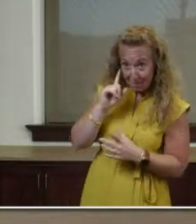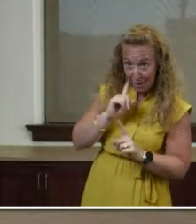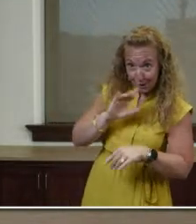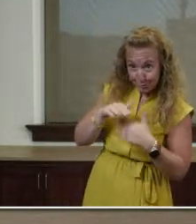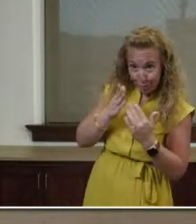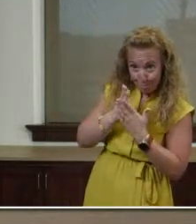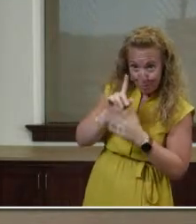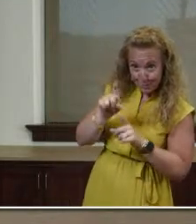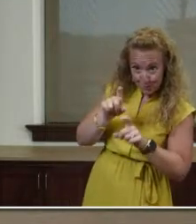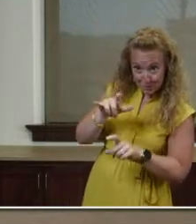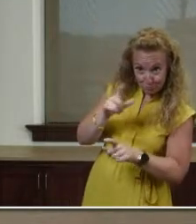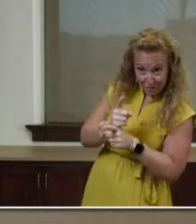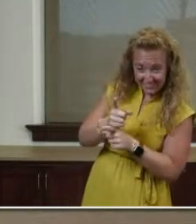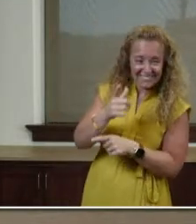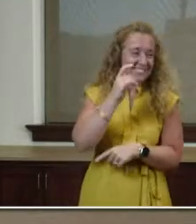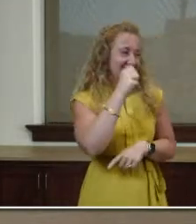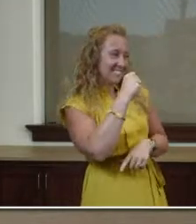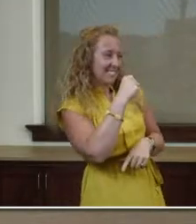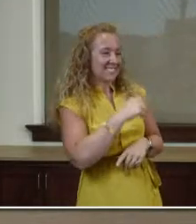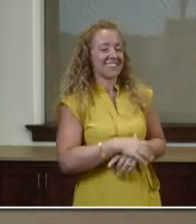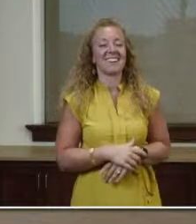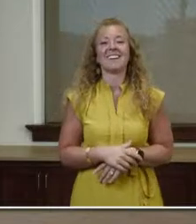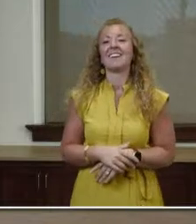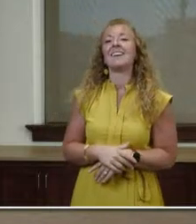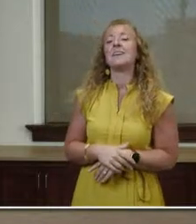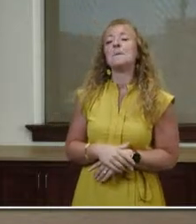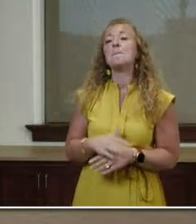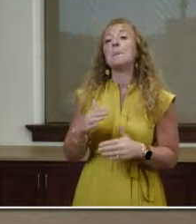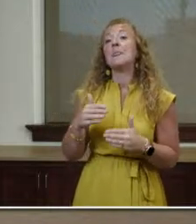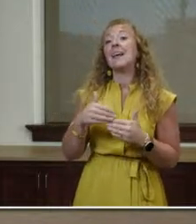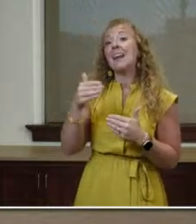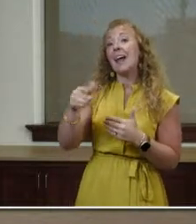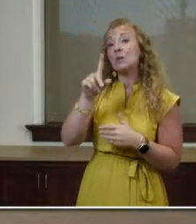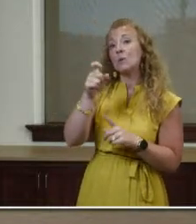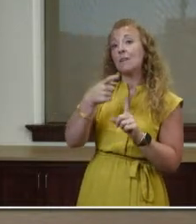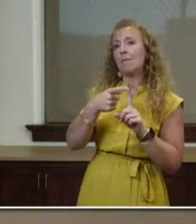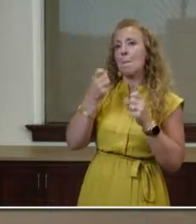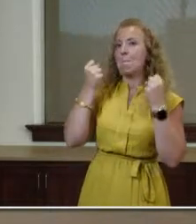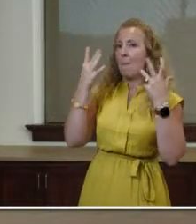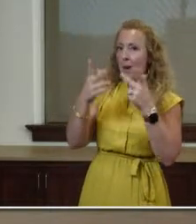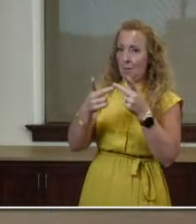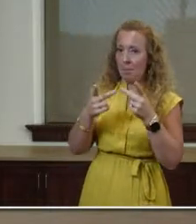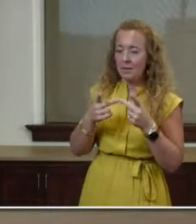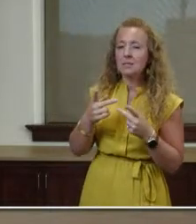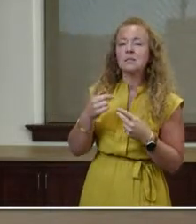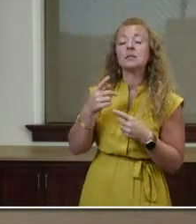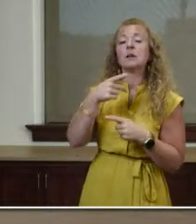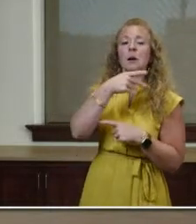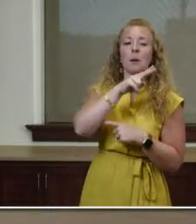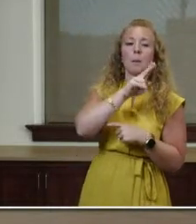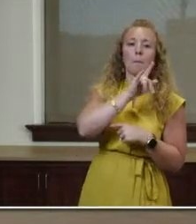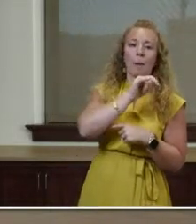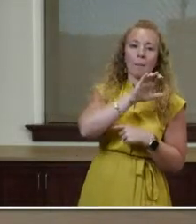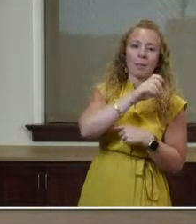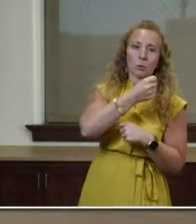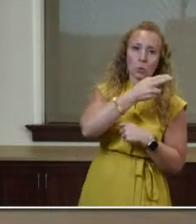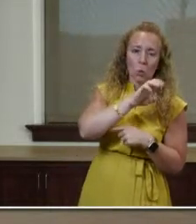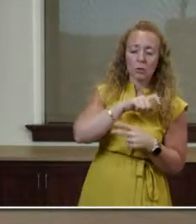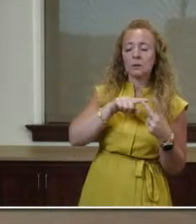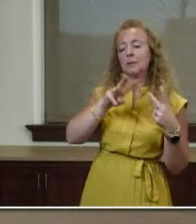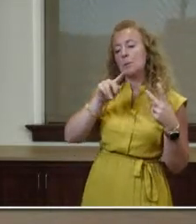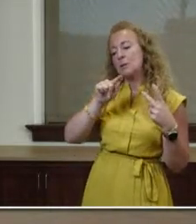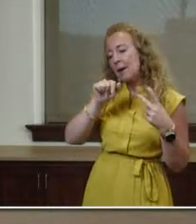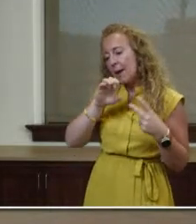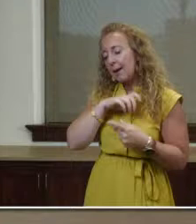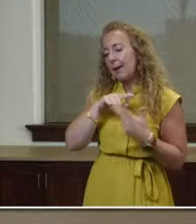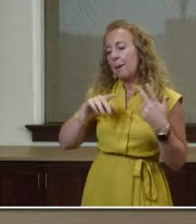question, did I? Okay. The next question also comes from multiple media outlets, including Public Source, WTAE, and